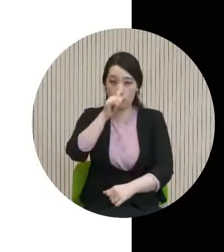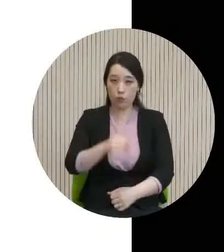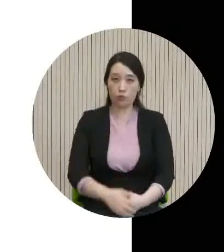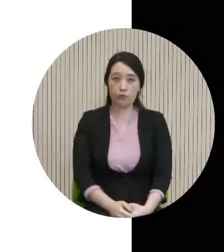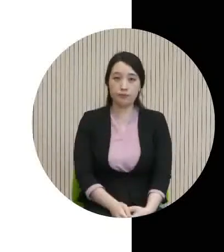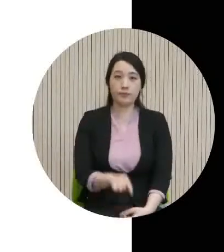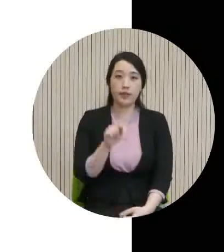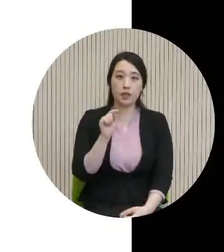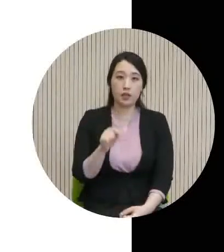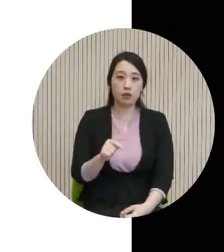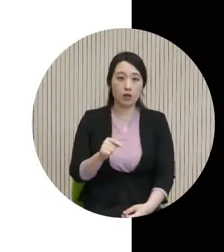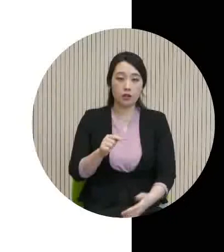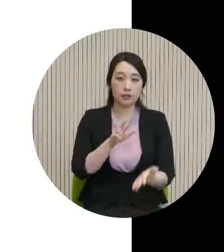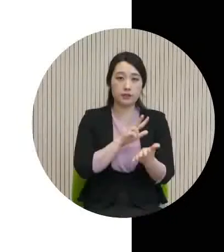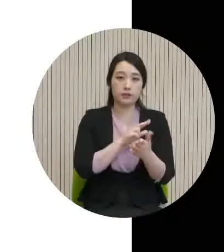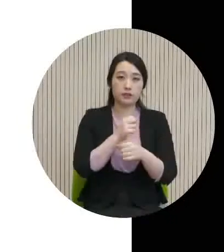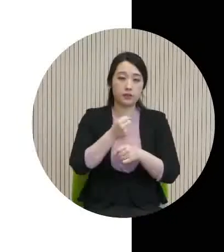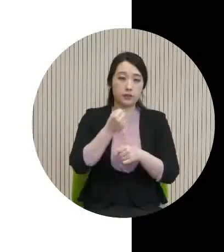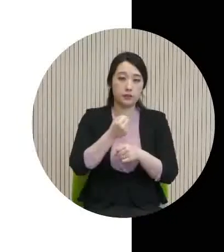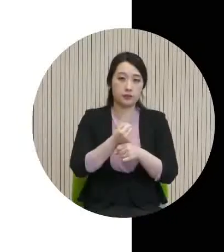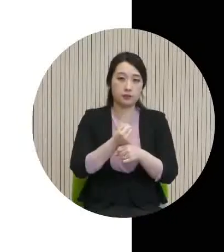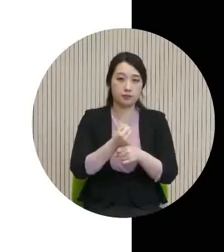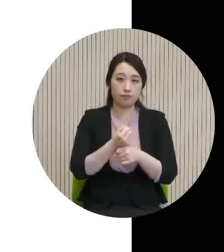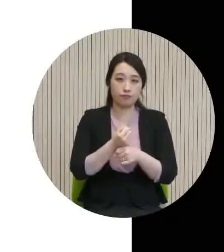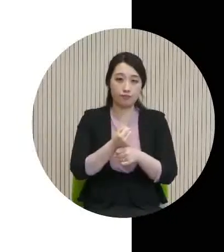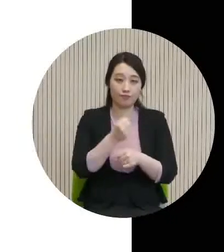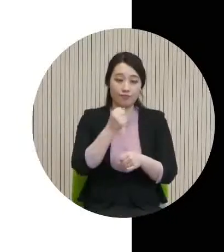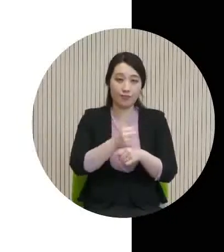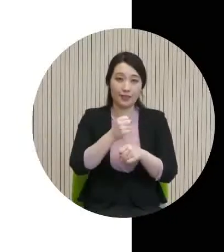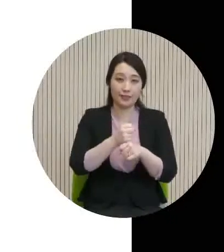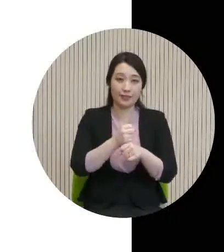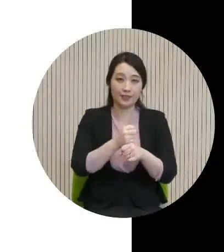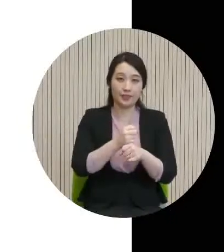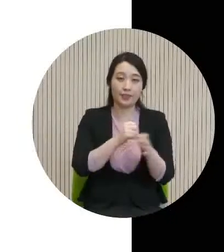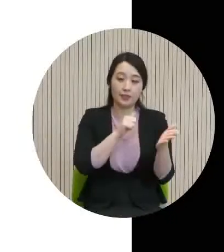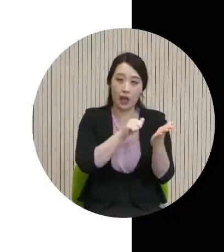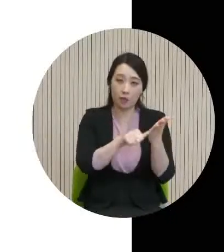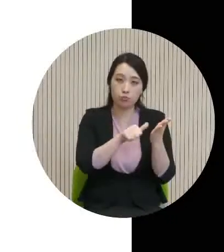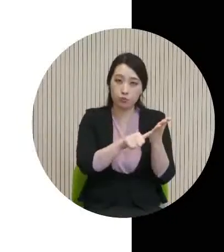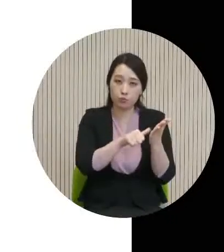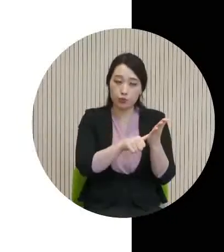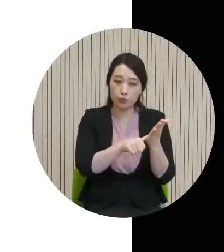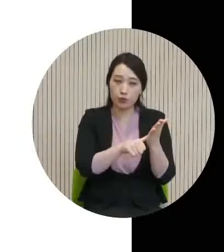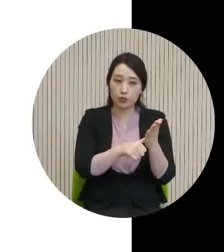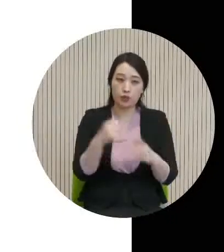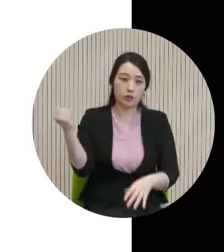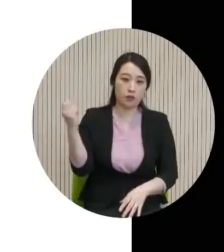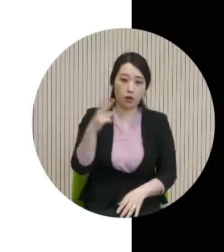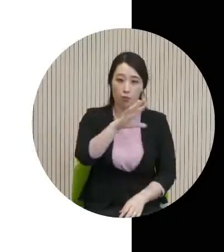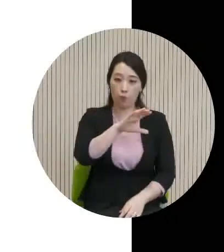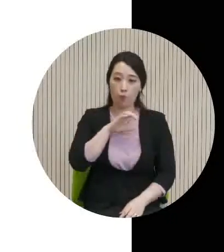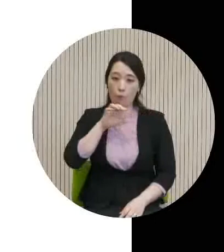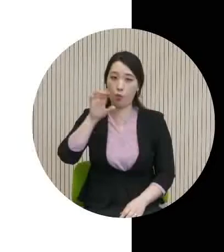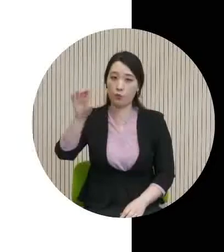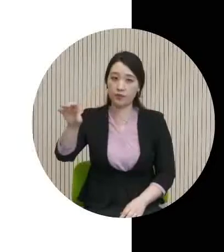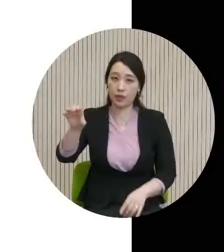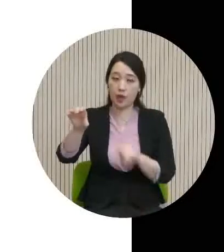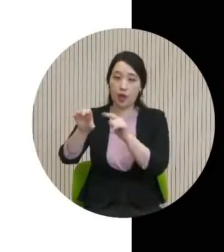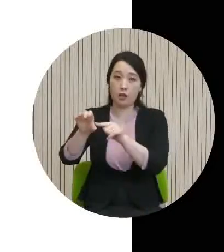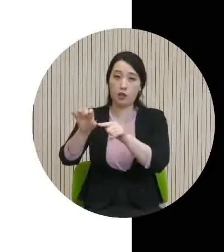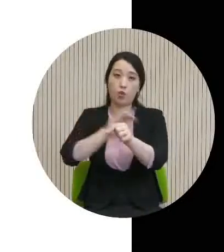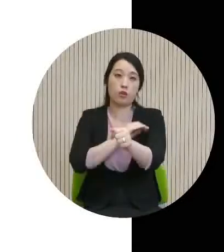invariably find a right to reproduce the work, a right to make a copy of the